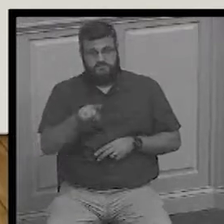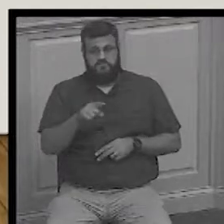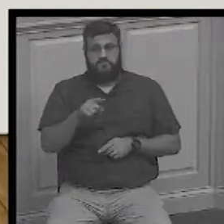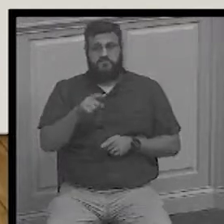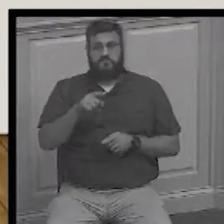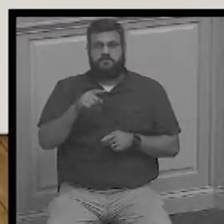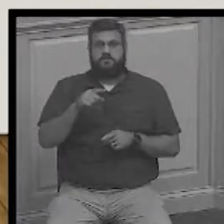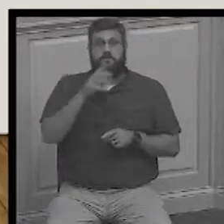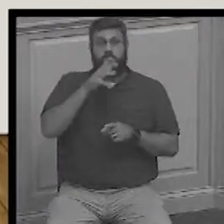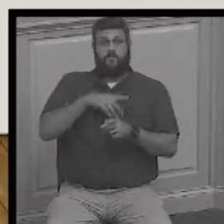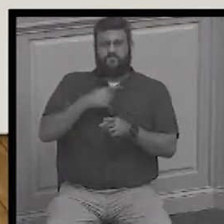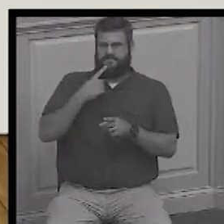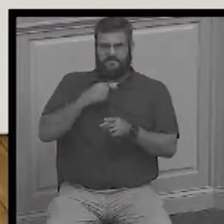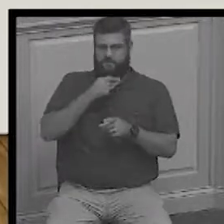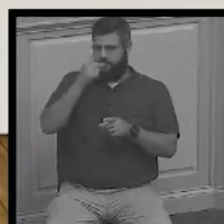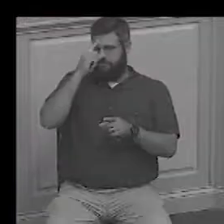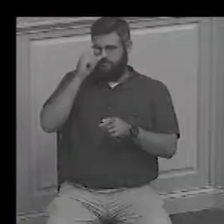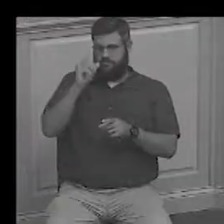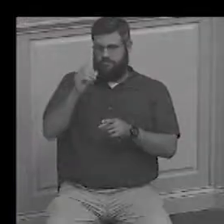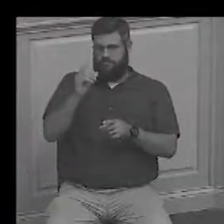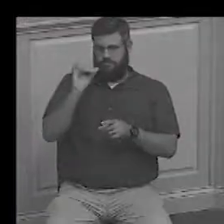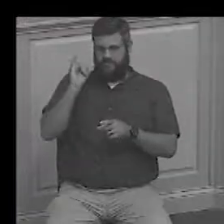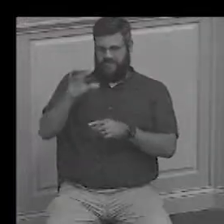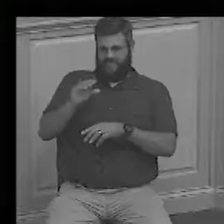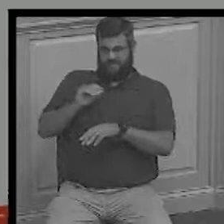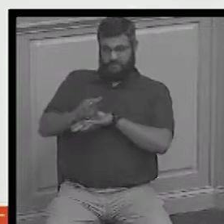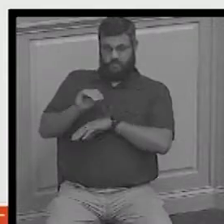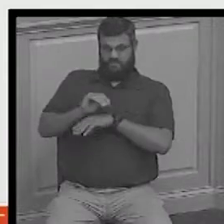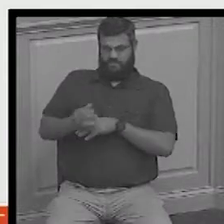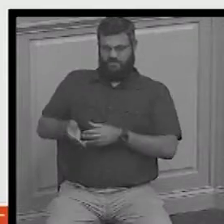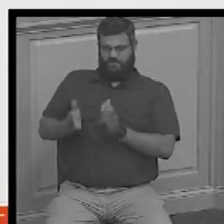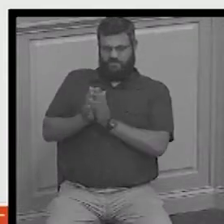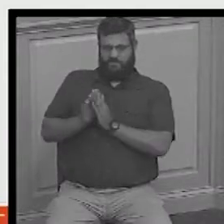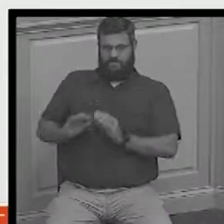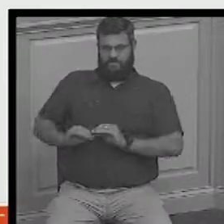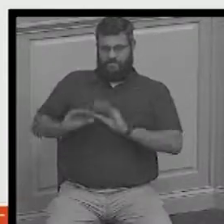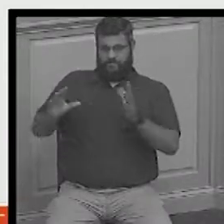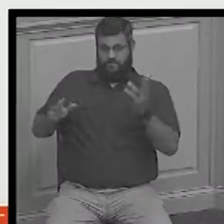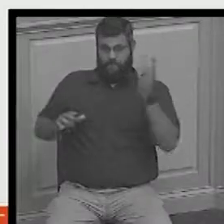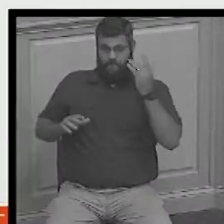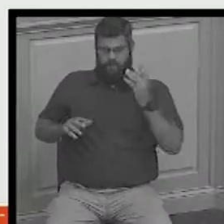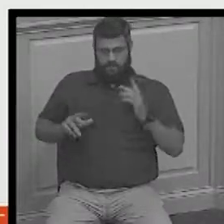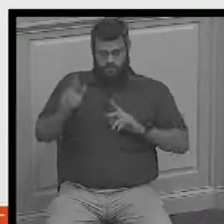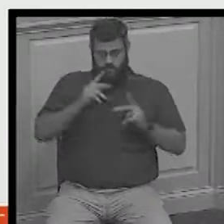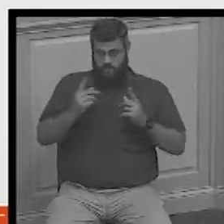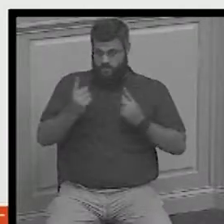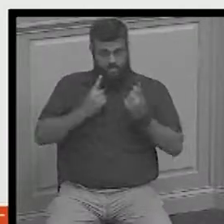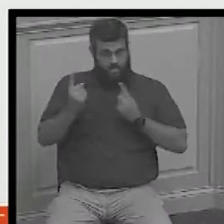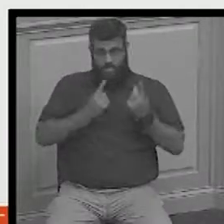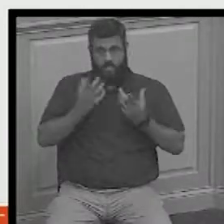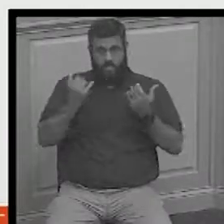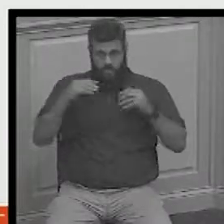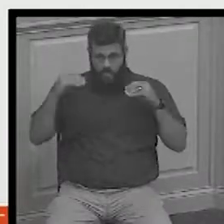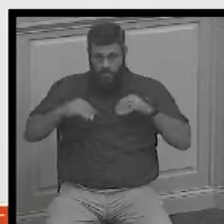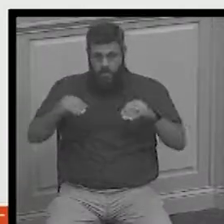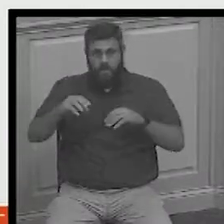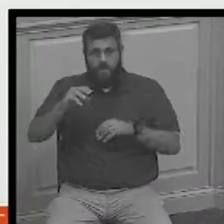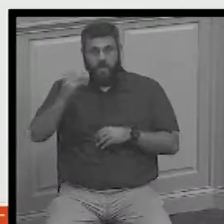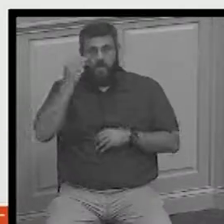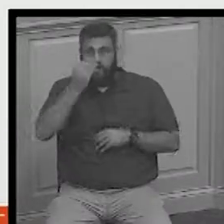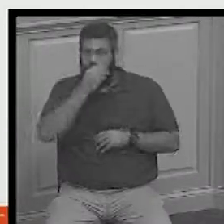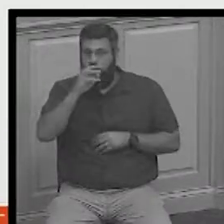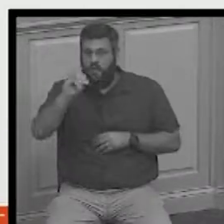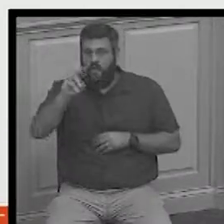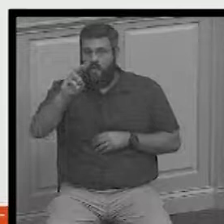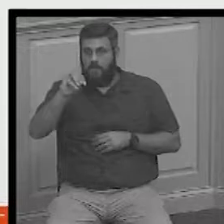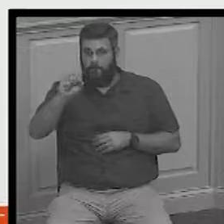so. We asked the consultant to clarify that for us because we were having people come in and say, we want to plant some lawns outside, and